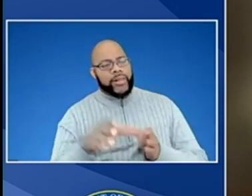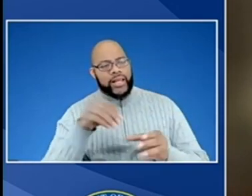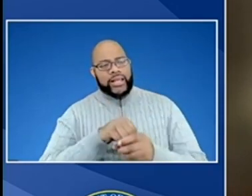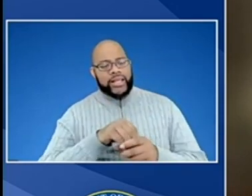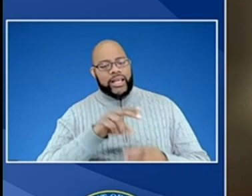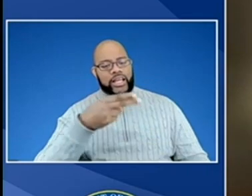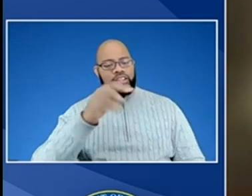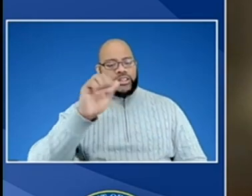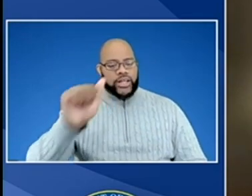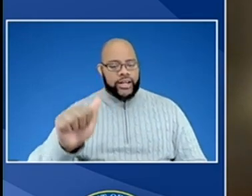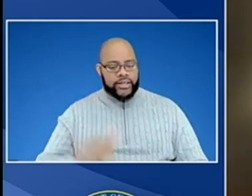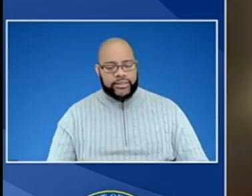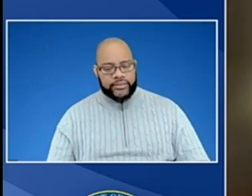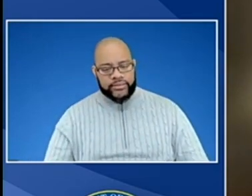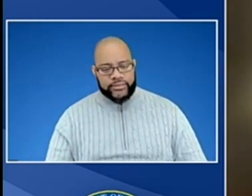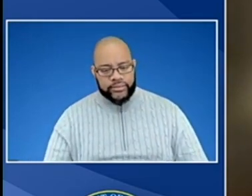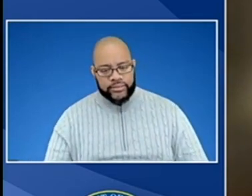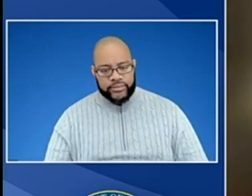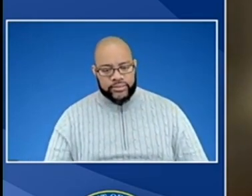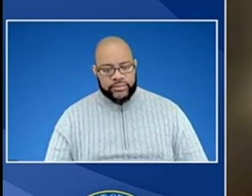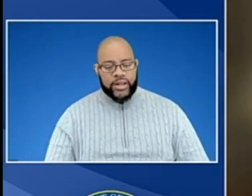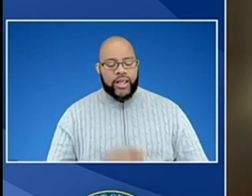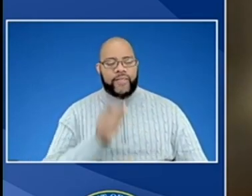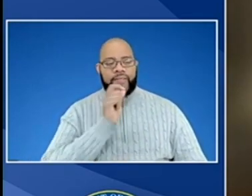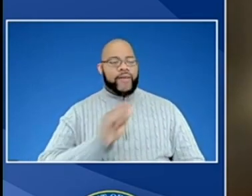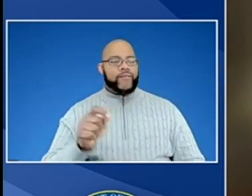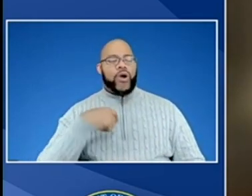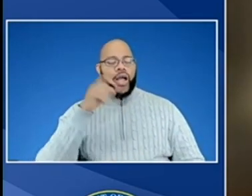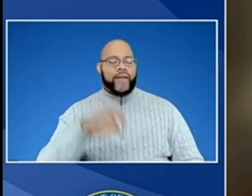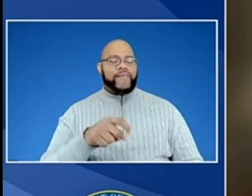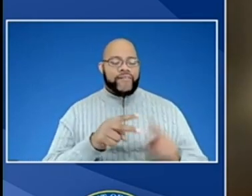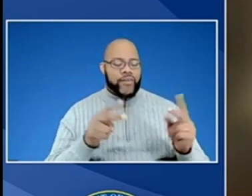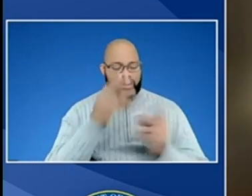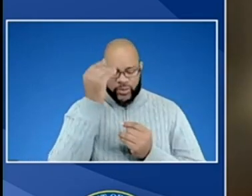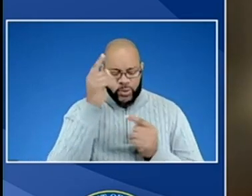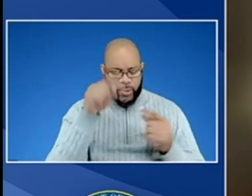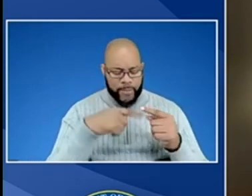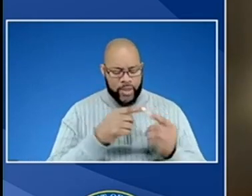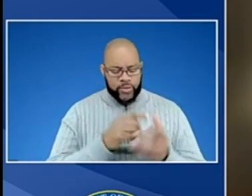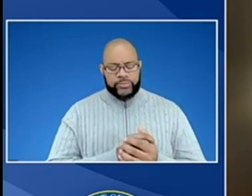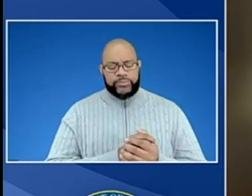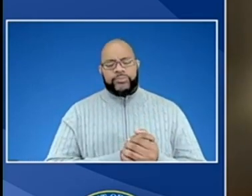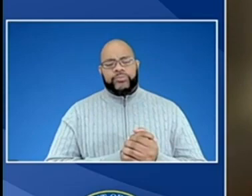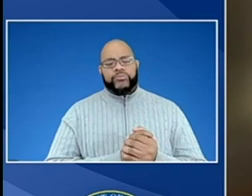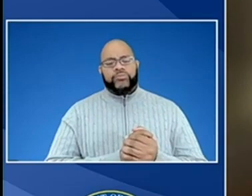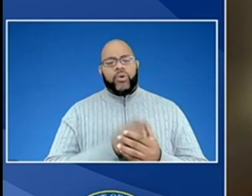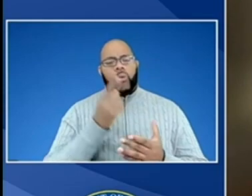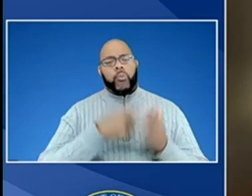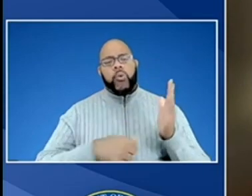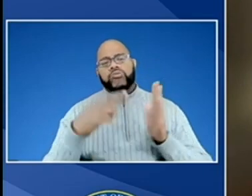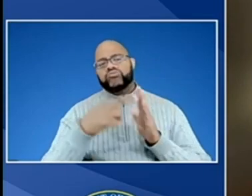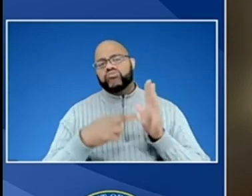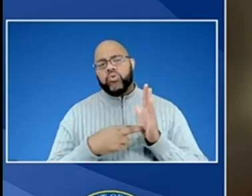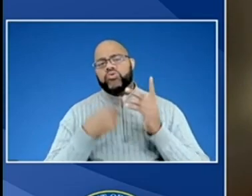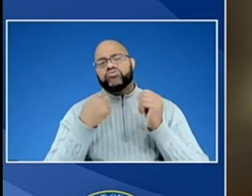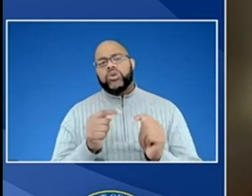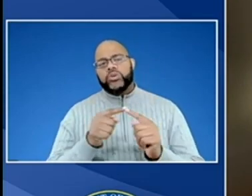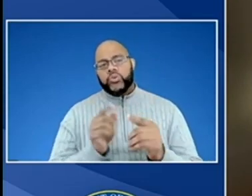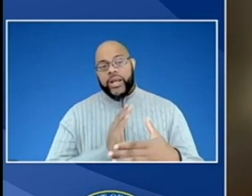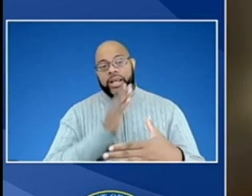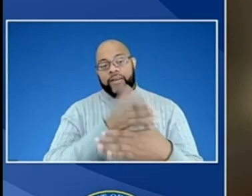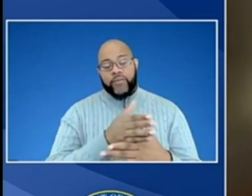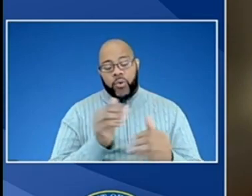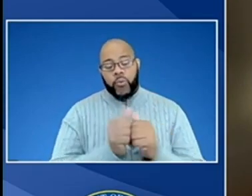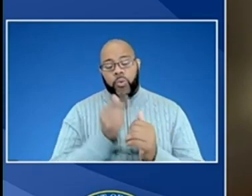HEA. And therefore, we have to be very thoughtful about, does the regulation try to interfere with